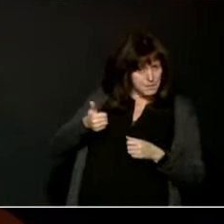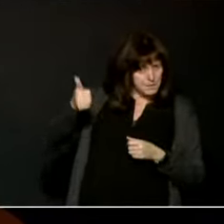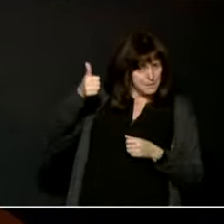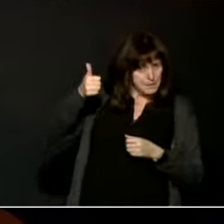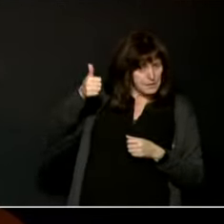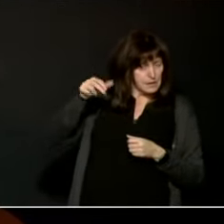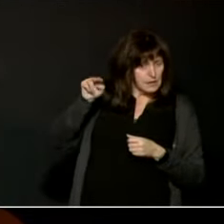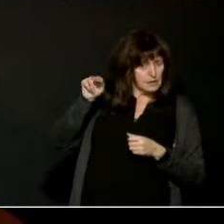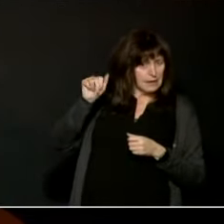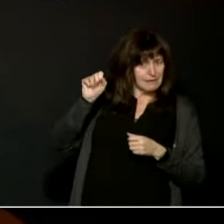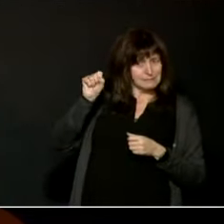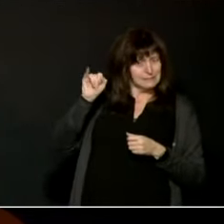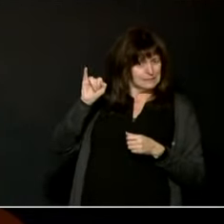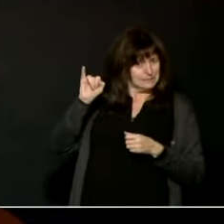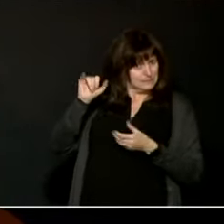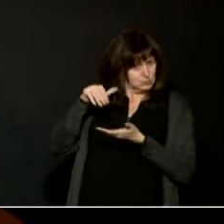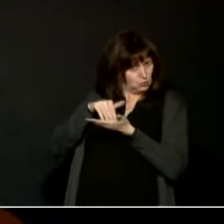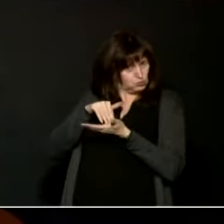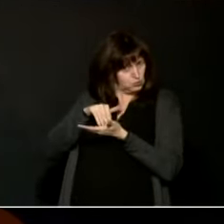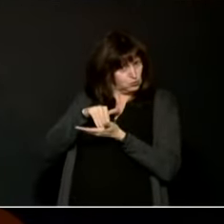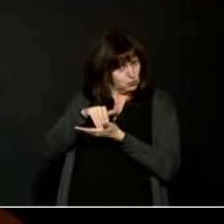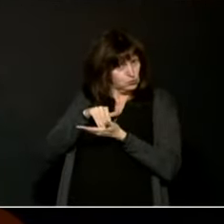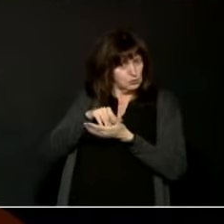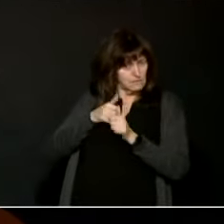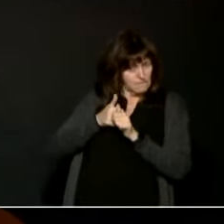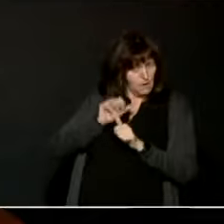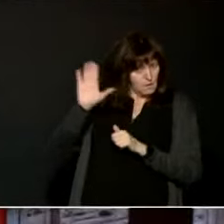research on the AstraZeneca vaccine?